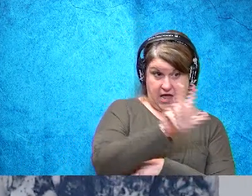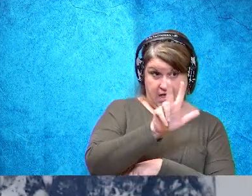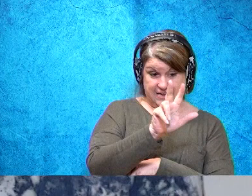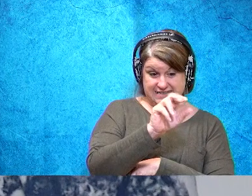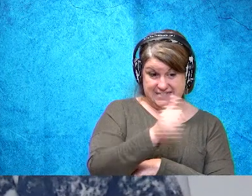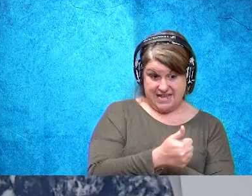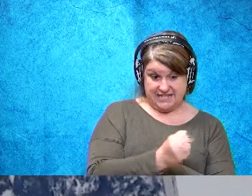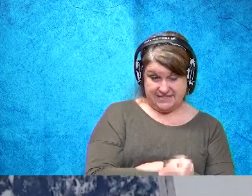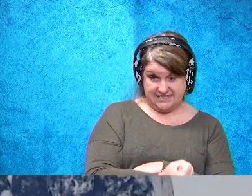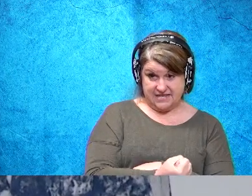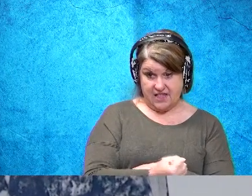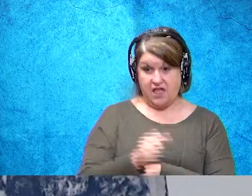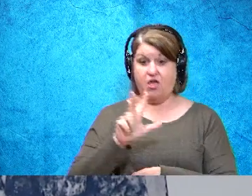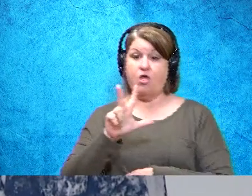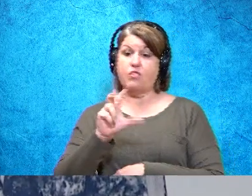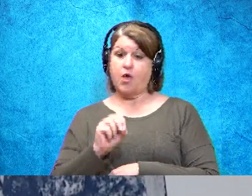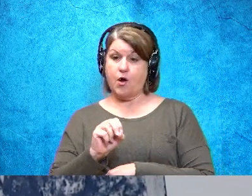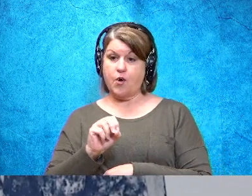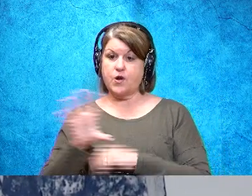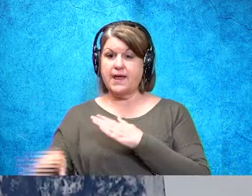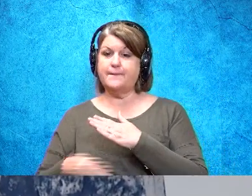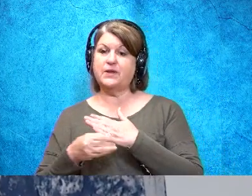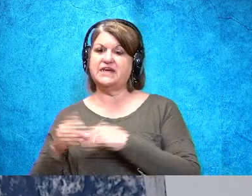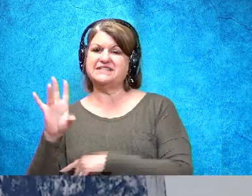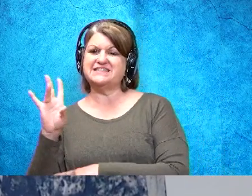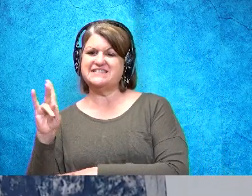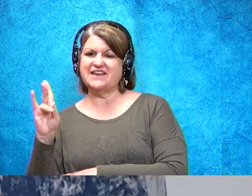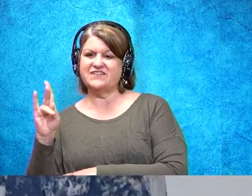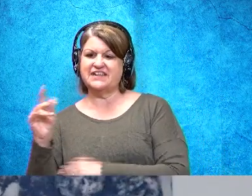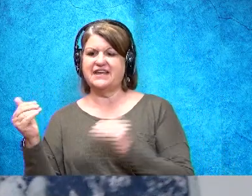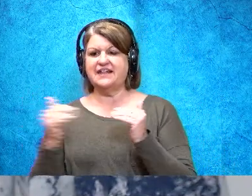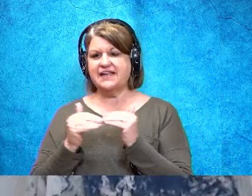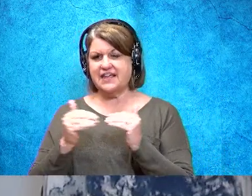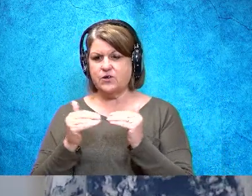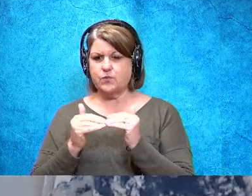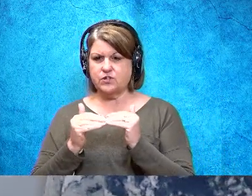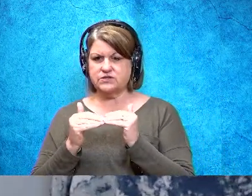30 plus 17 equals